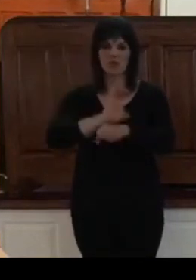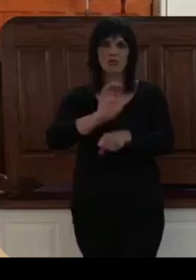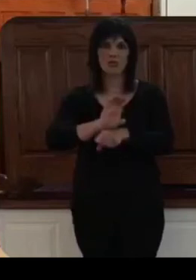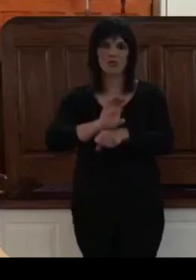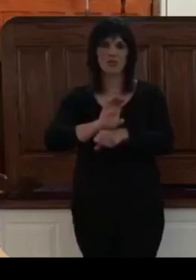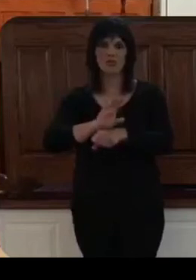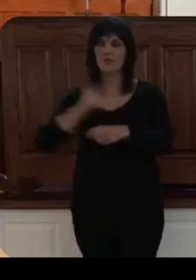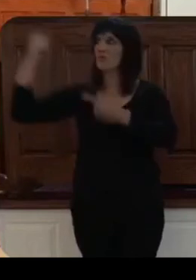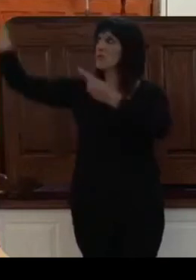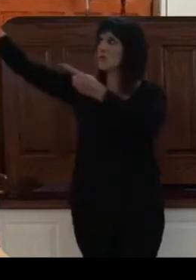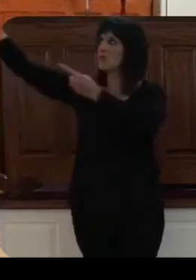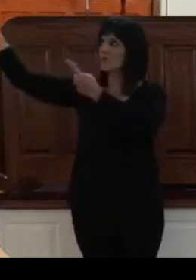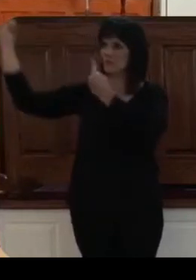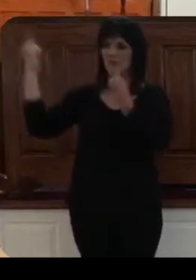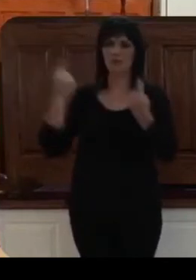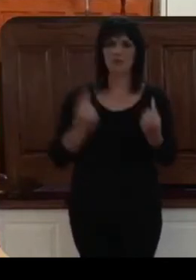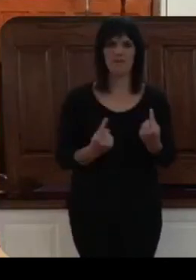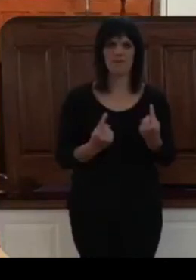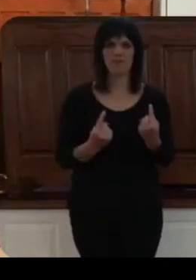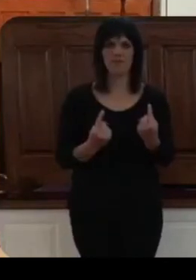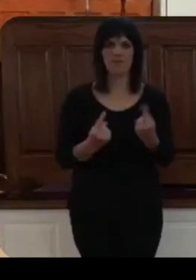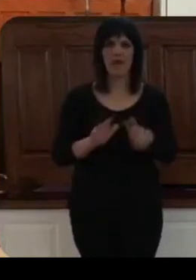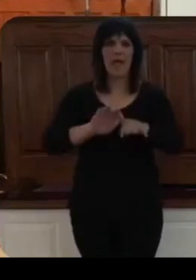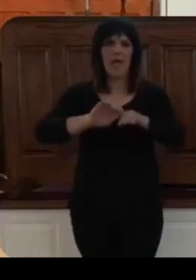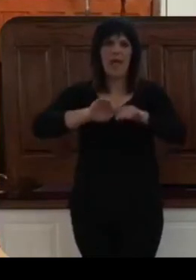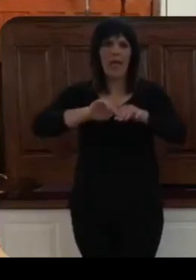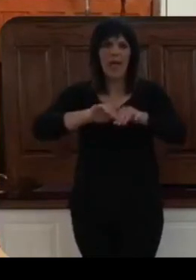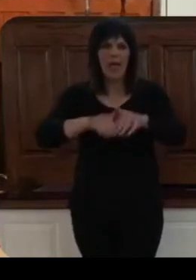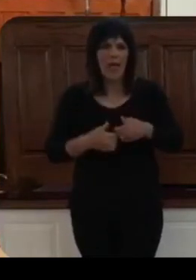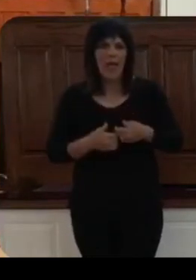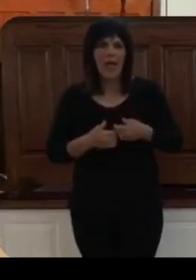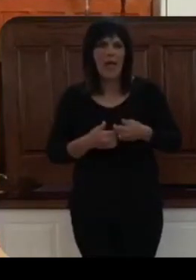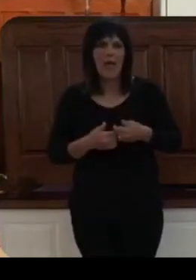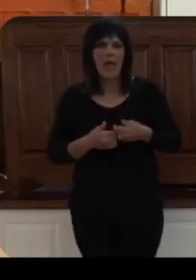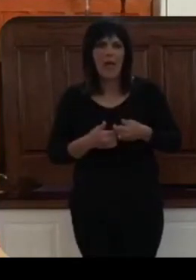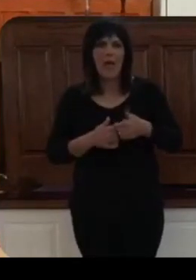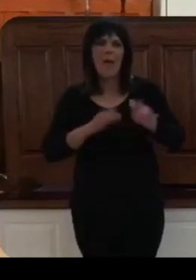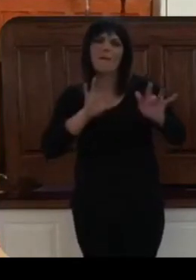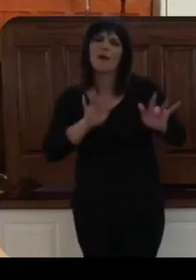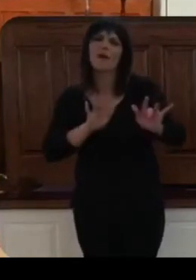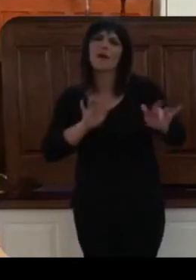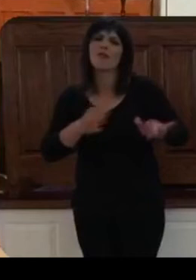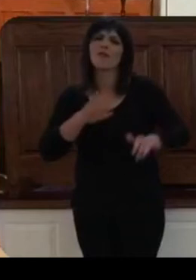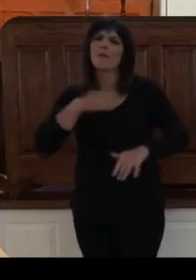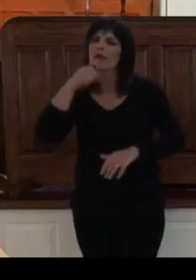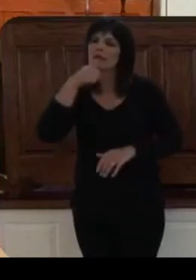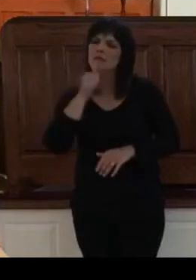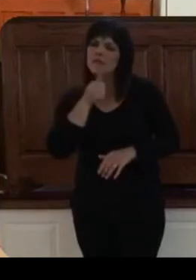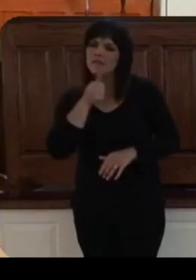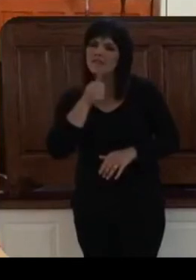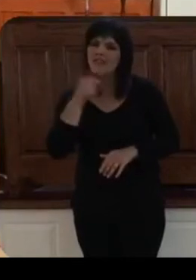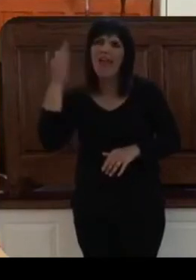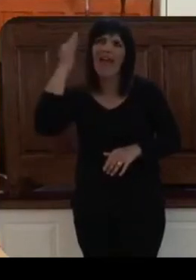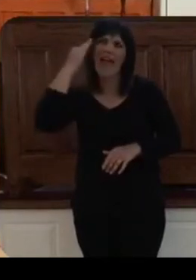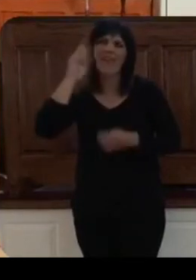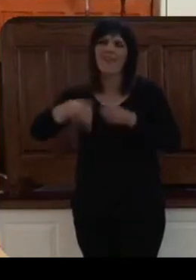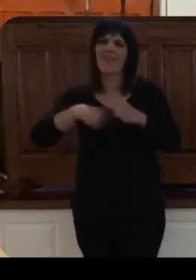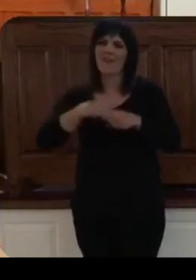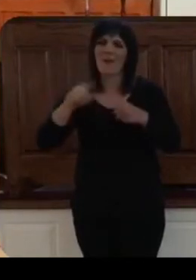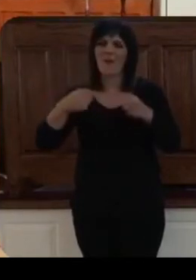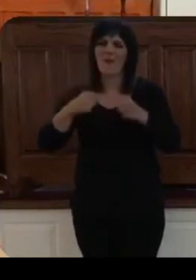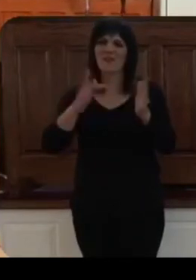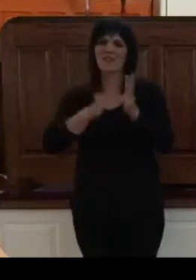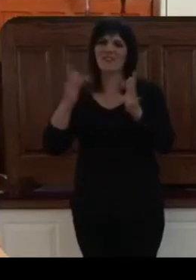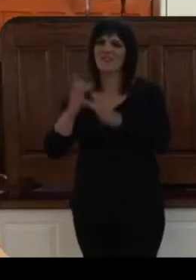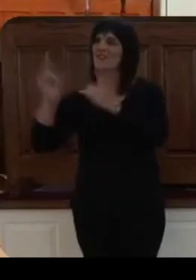right, how am I comforted in my sufferings? I'm thinking about when Jesus comes back. I'm thinking about the promise Jesus